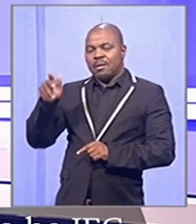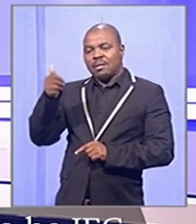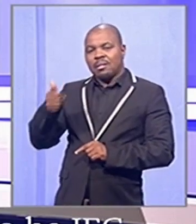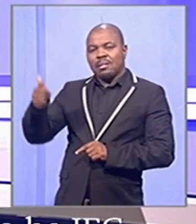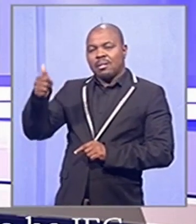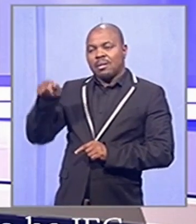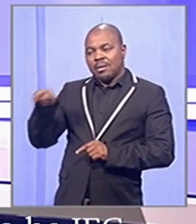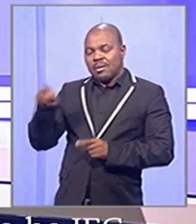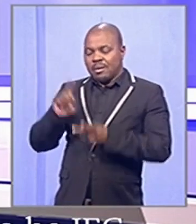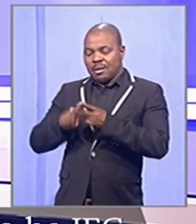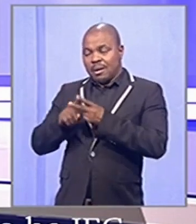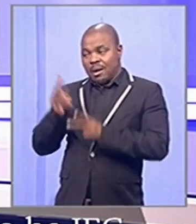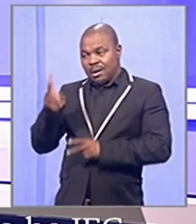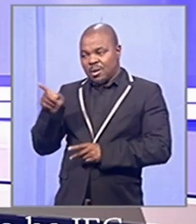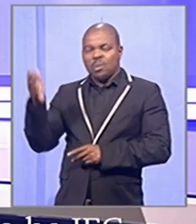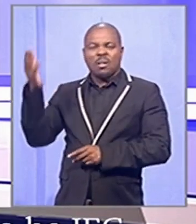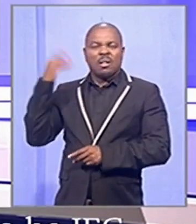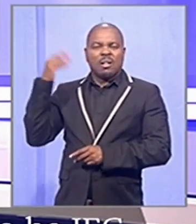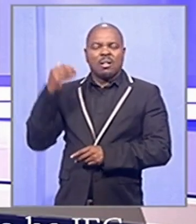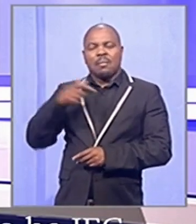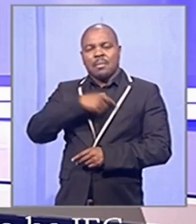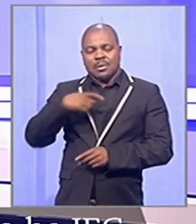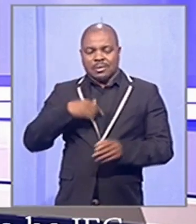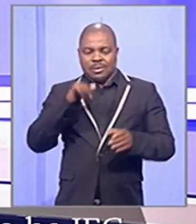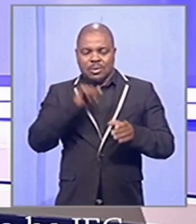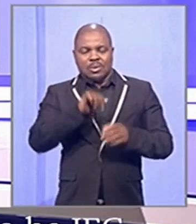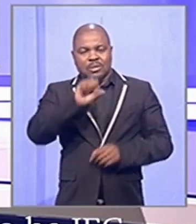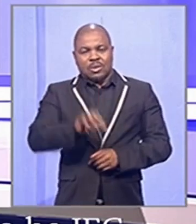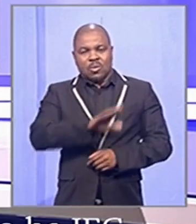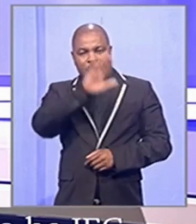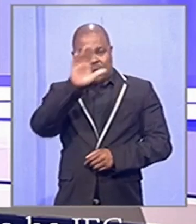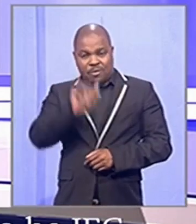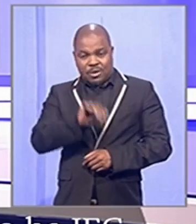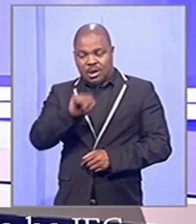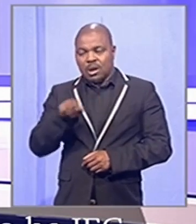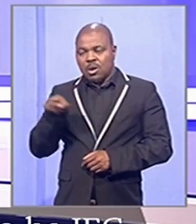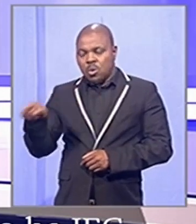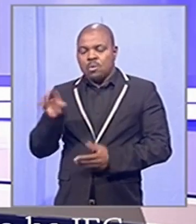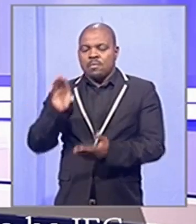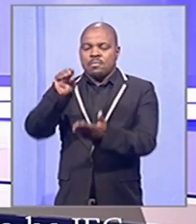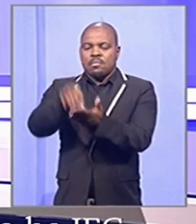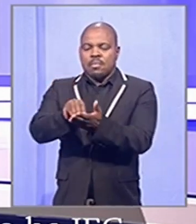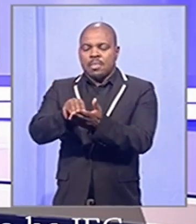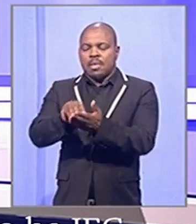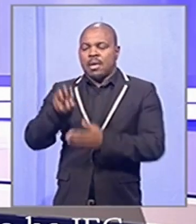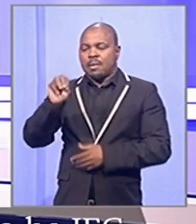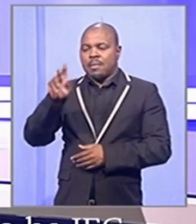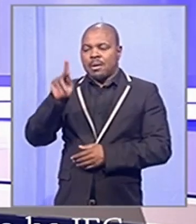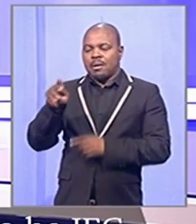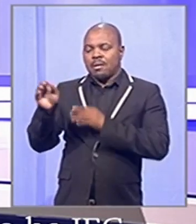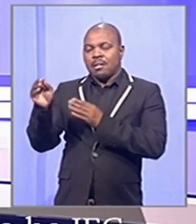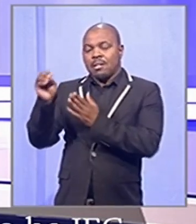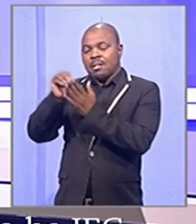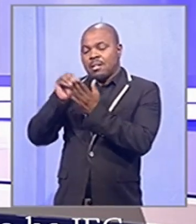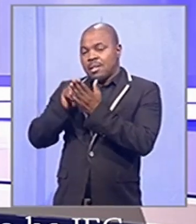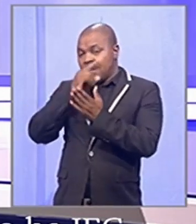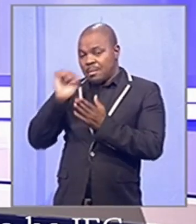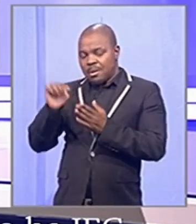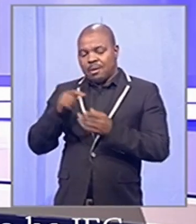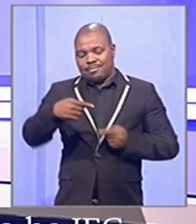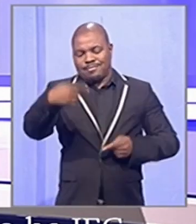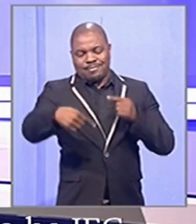ya dikgetho bitsong la ho betla bokamoso ba moetapele wa mokga wa MK, mme boetse e le mopresidente wa mehleng